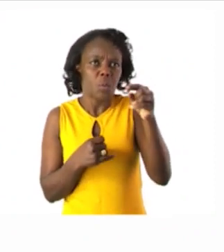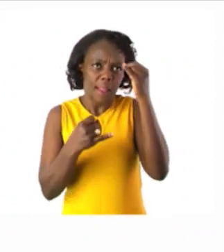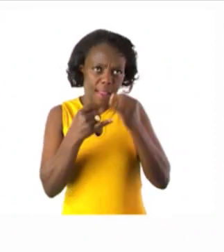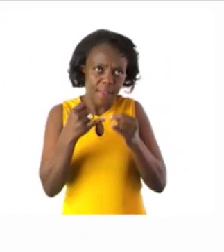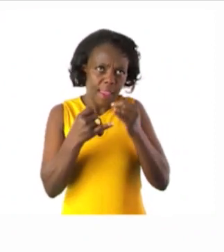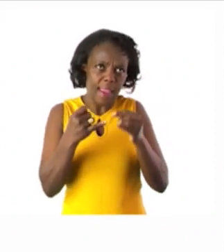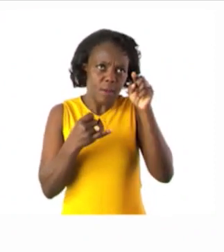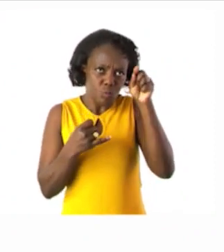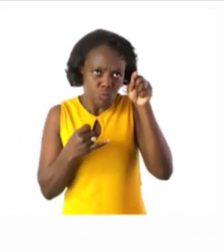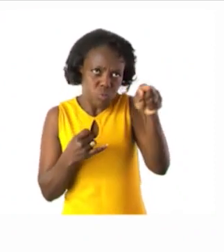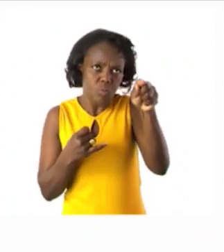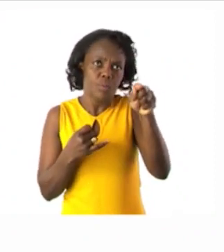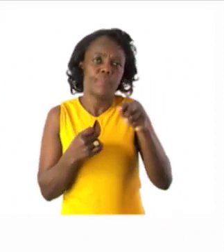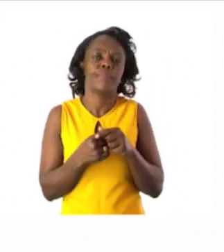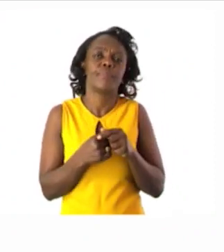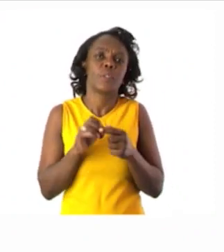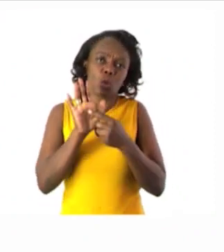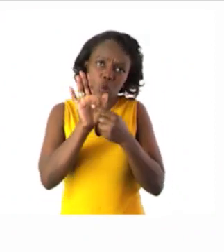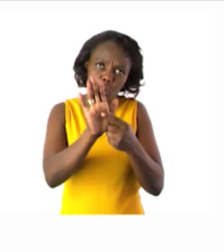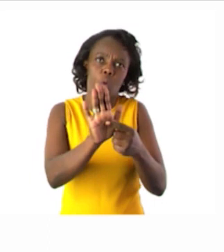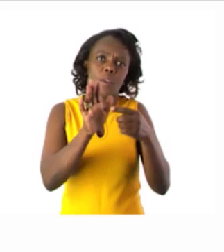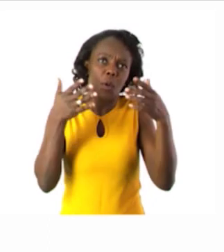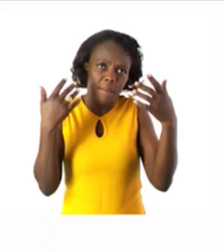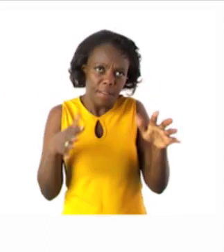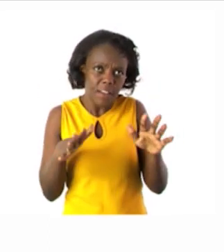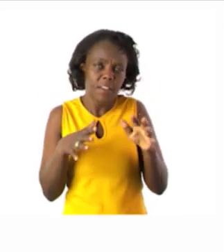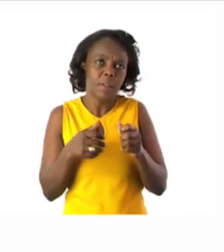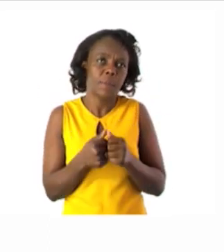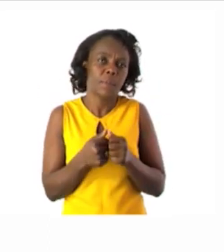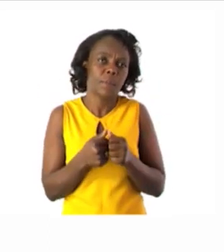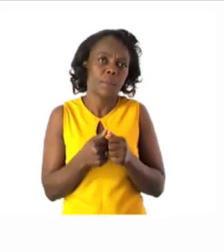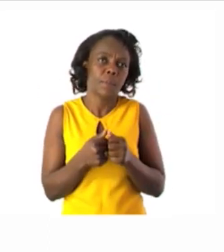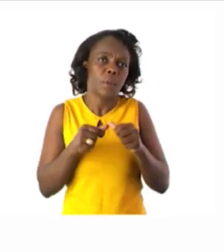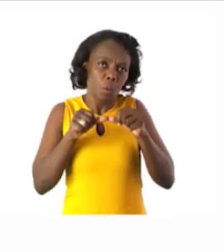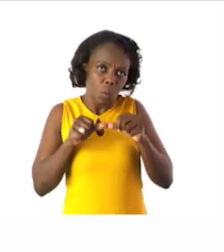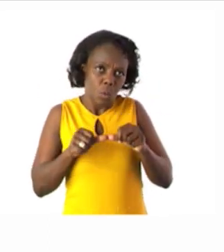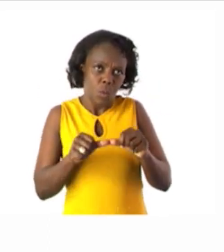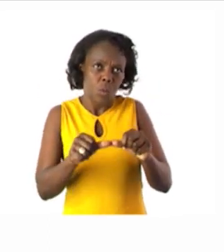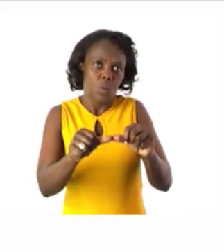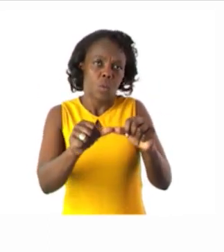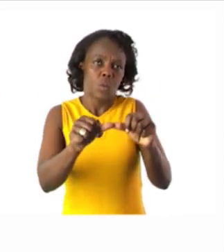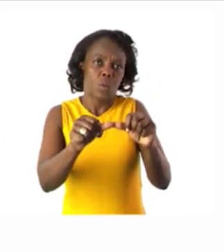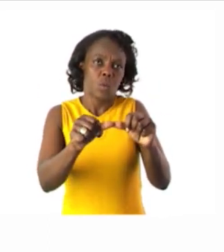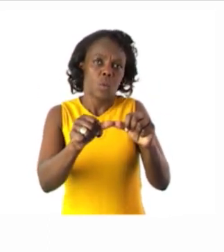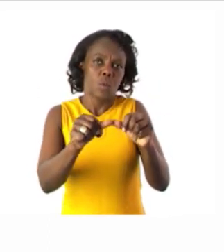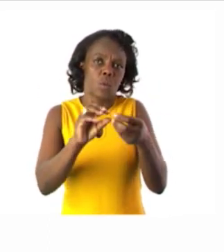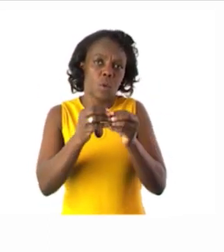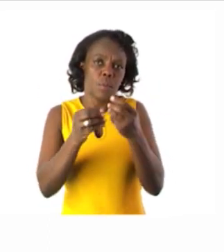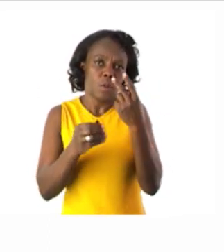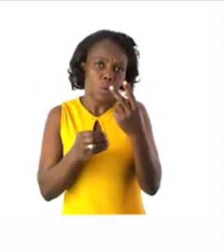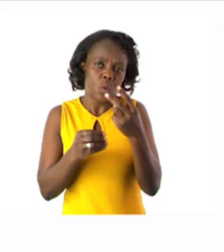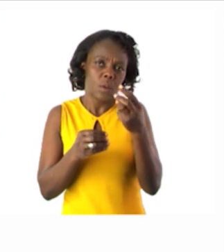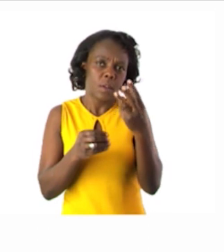show that they have finished. They are not going to continue. So I want you to continue trying number 2, number